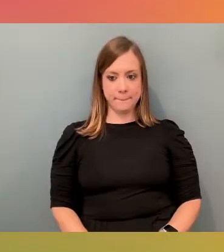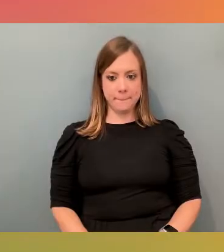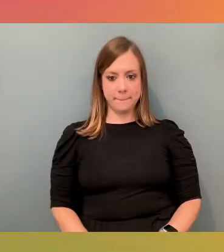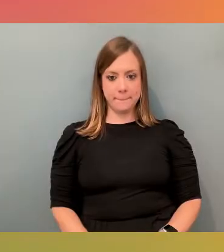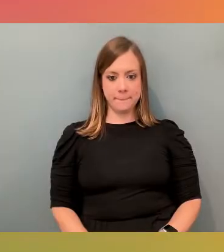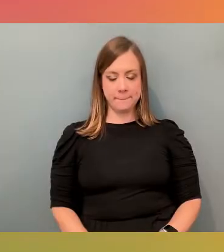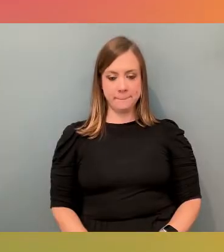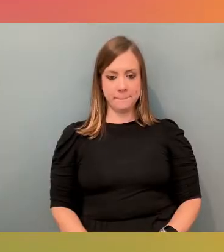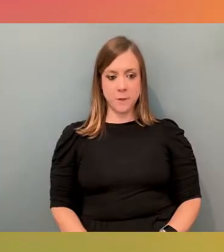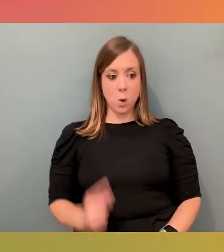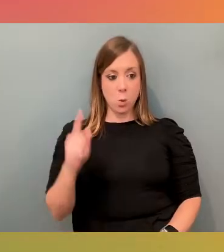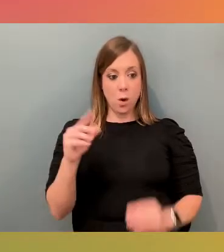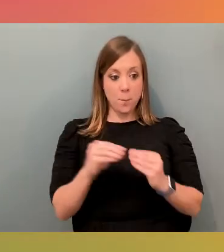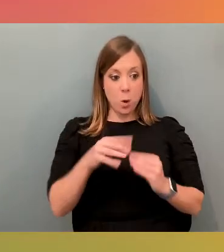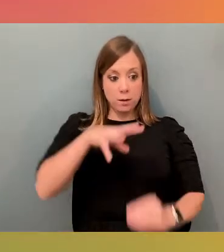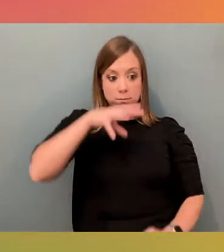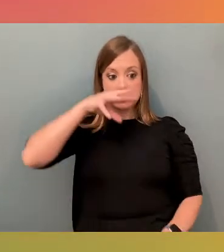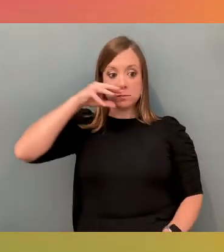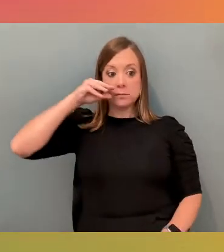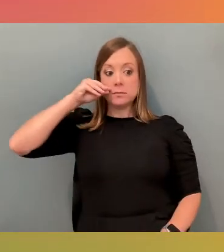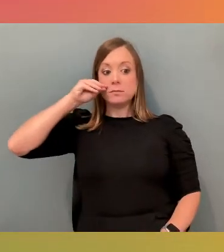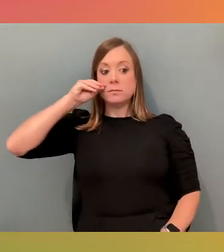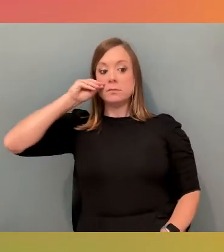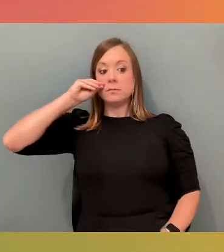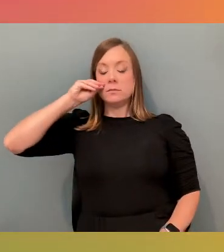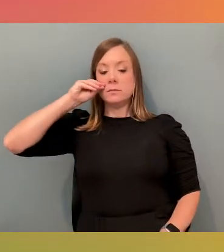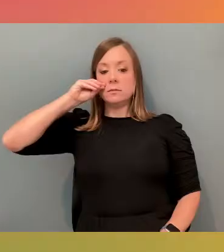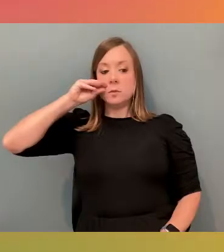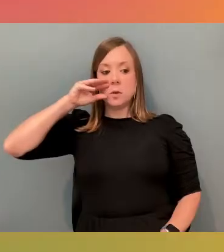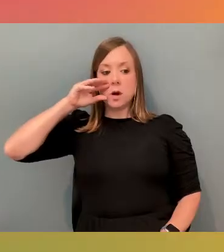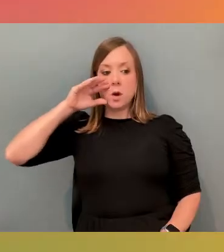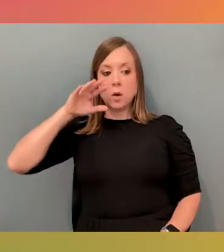Let's take one more breath in our twist.